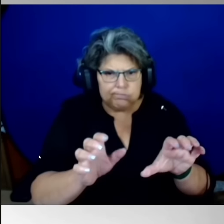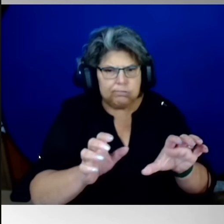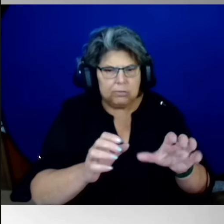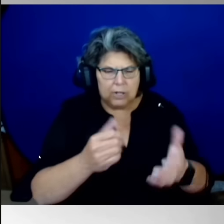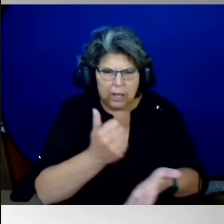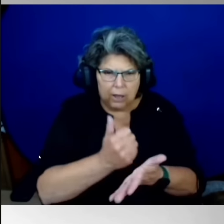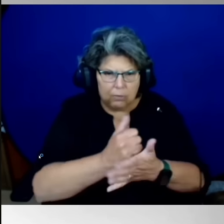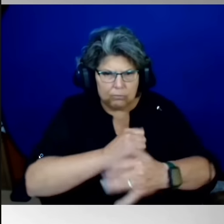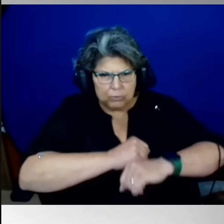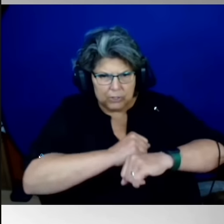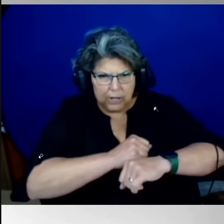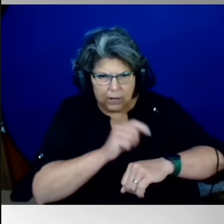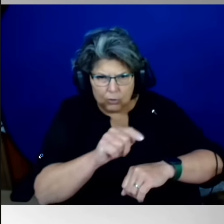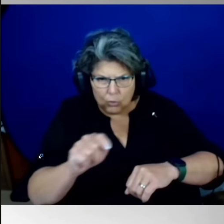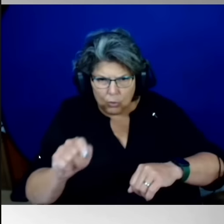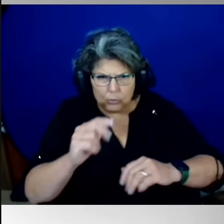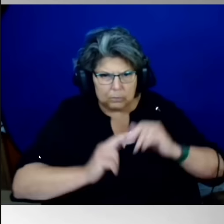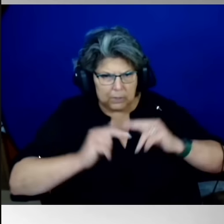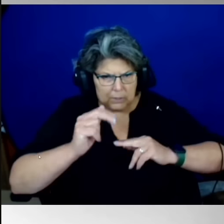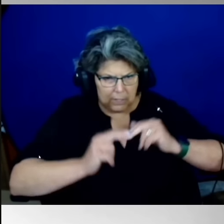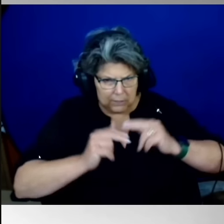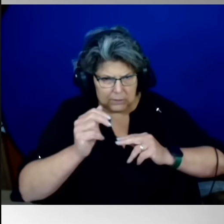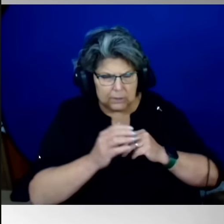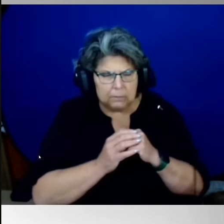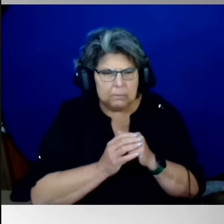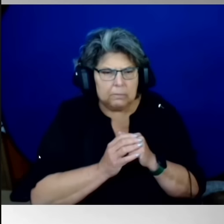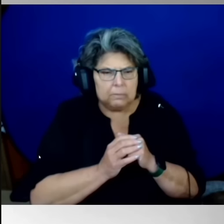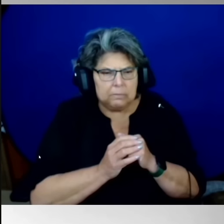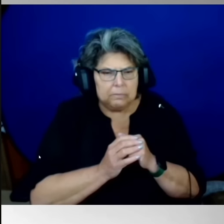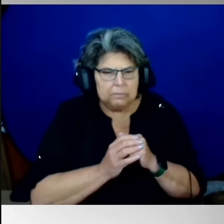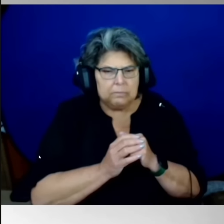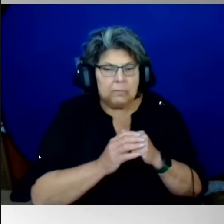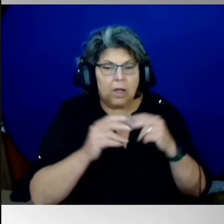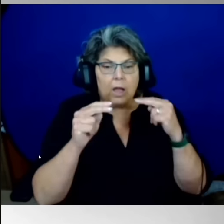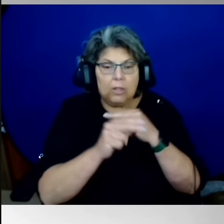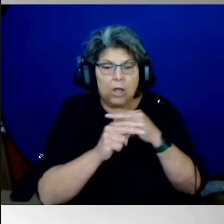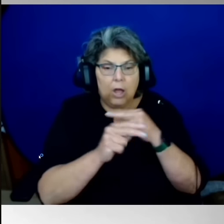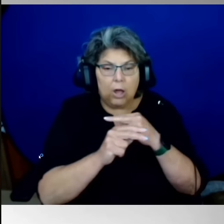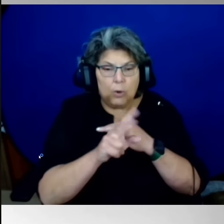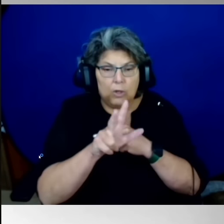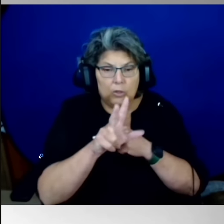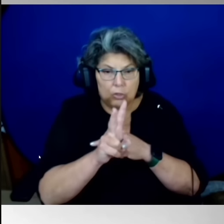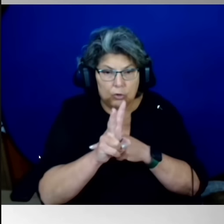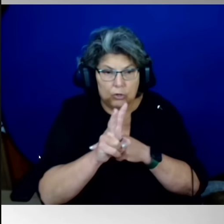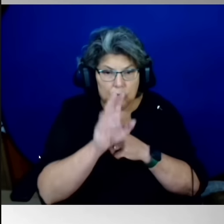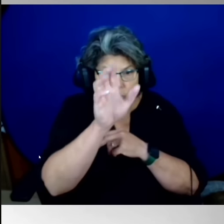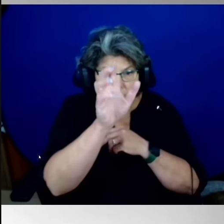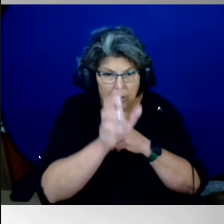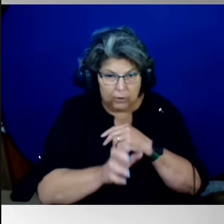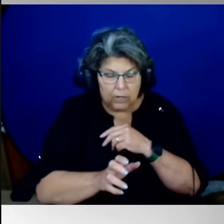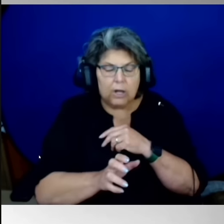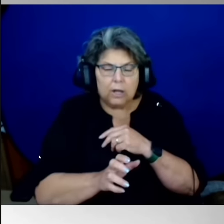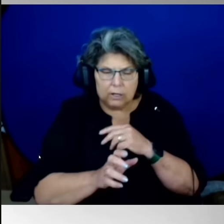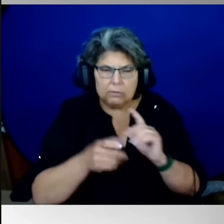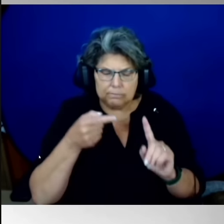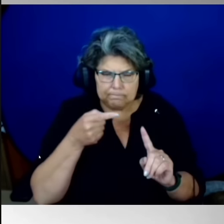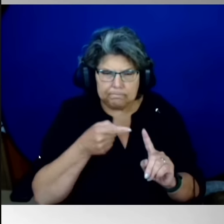them. As we move down onto the Highway 32 corridor in particular, the other day we had a